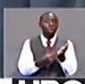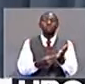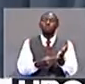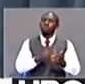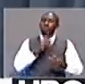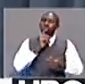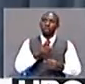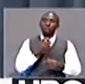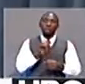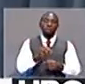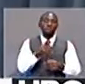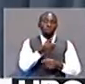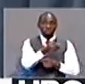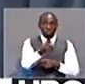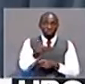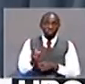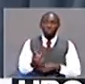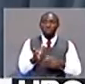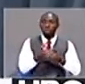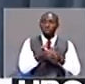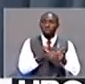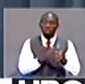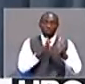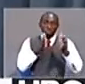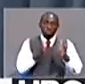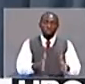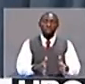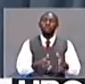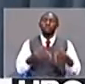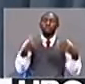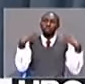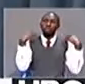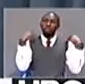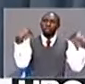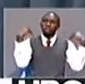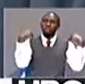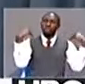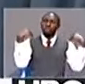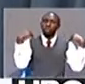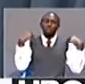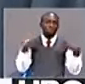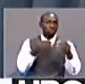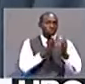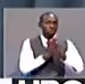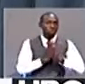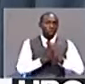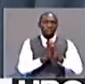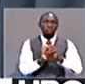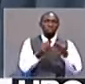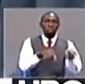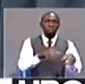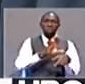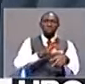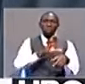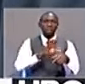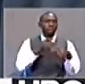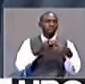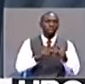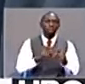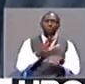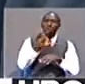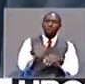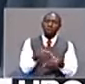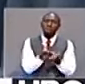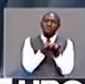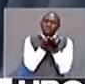Christian, Catholic Christian, you must be practical, not only going to pray, but just not having sacraments, not